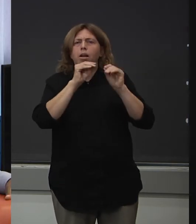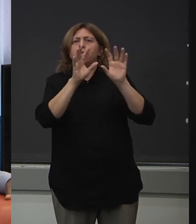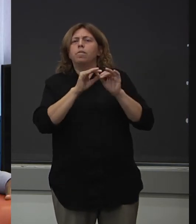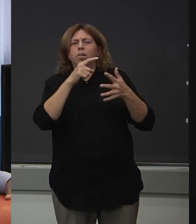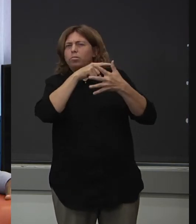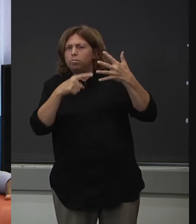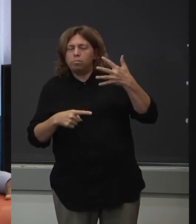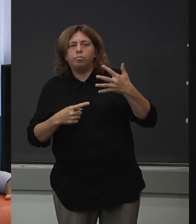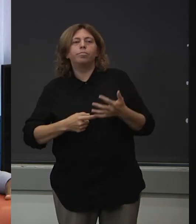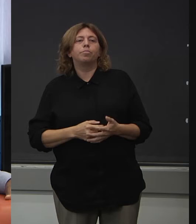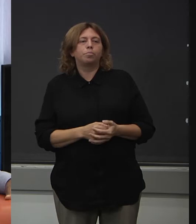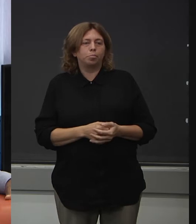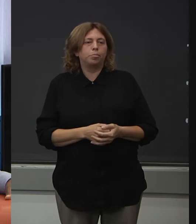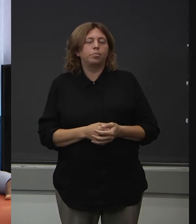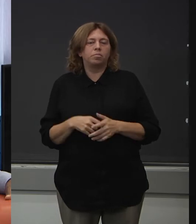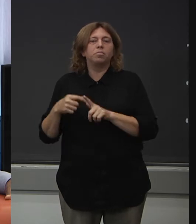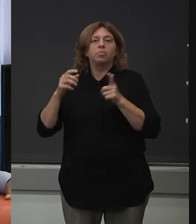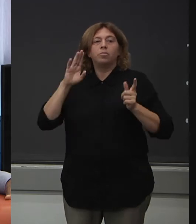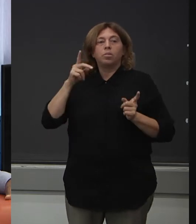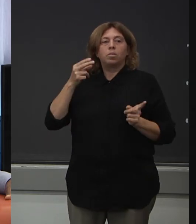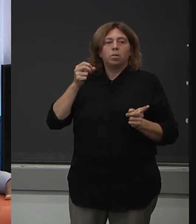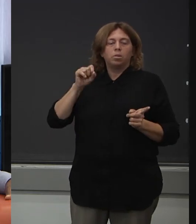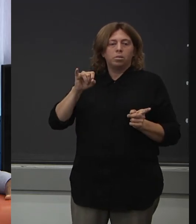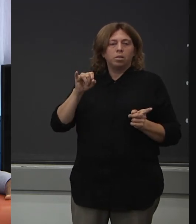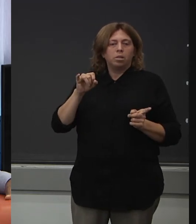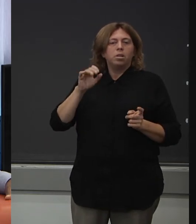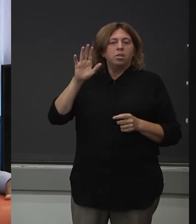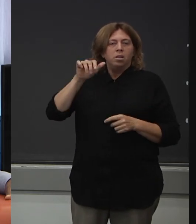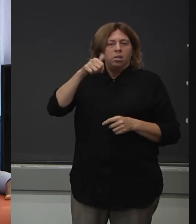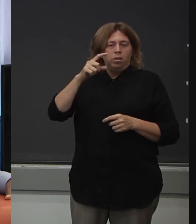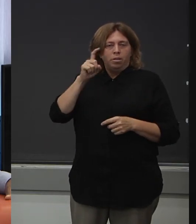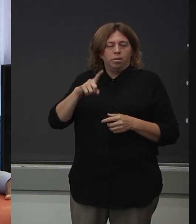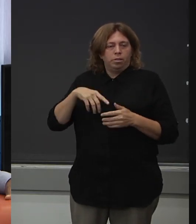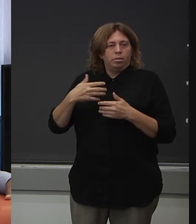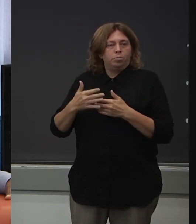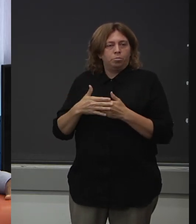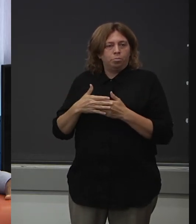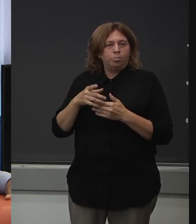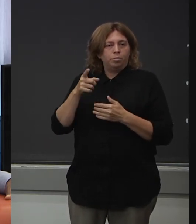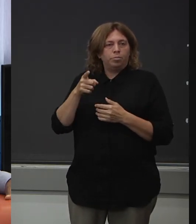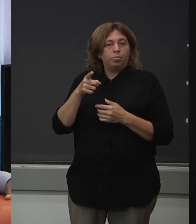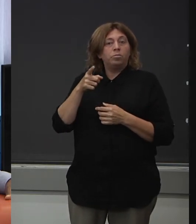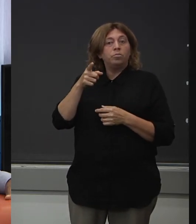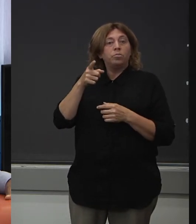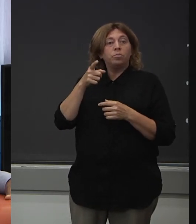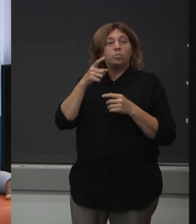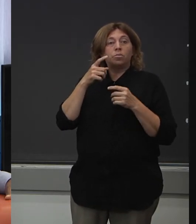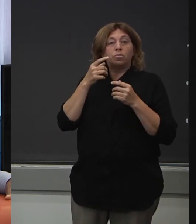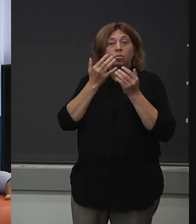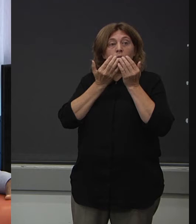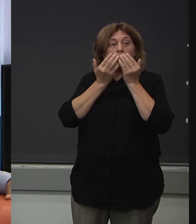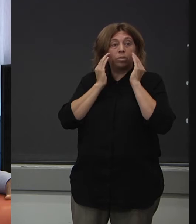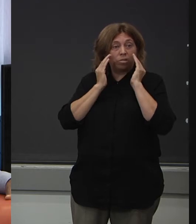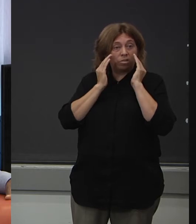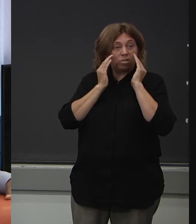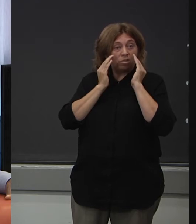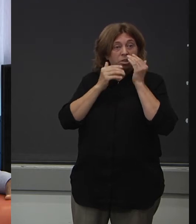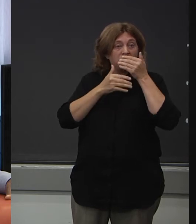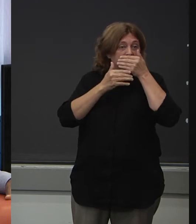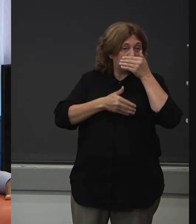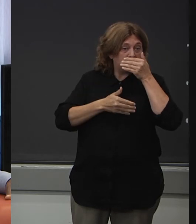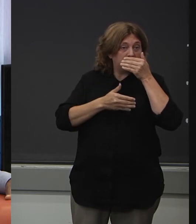Are face coverings with valves as effective or as safe as those without?